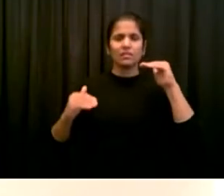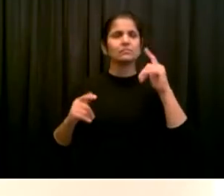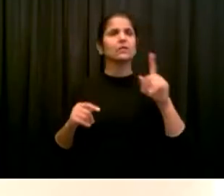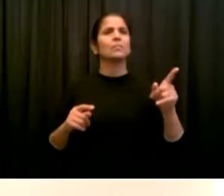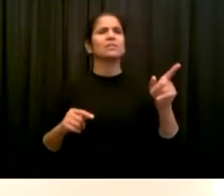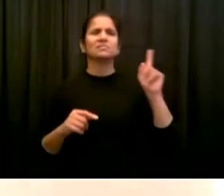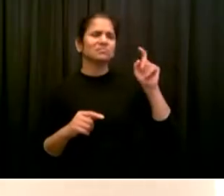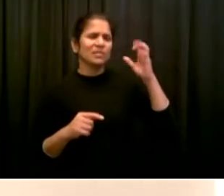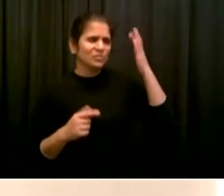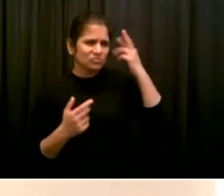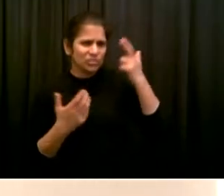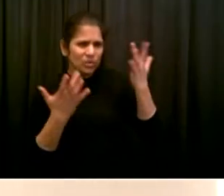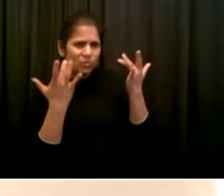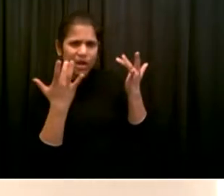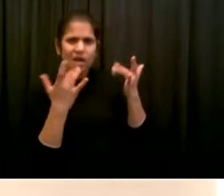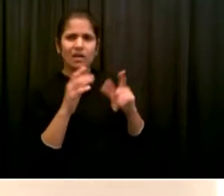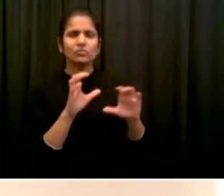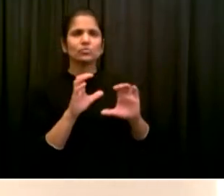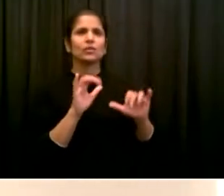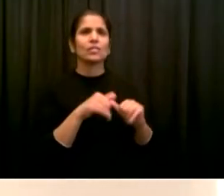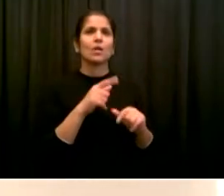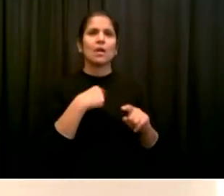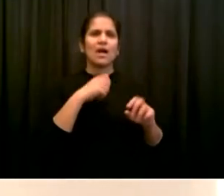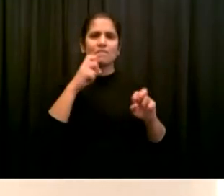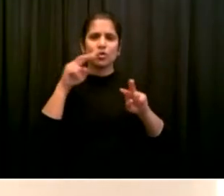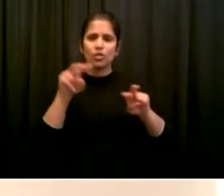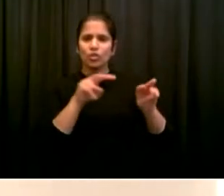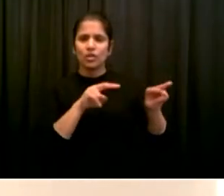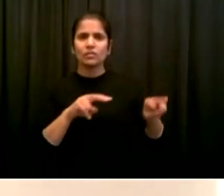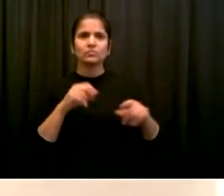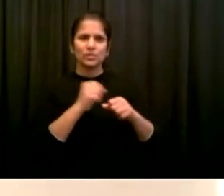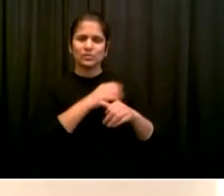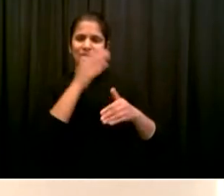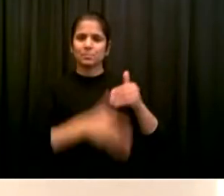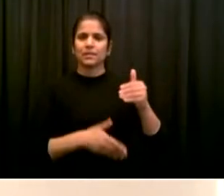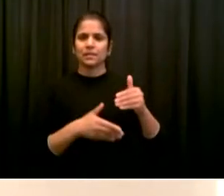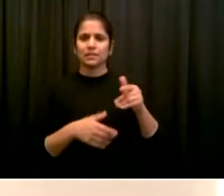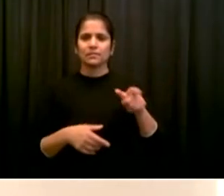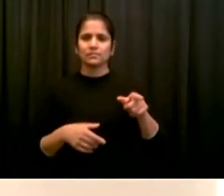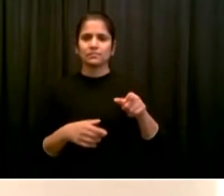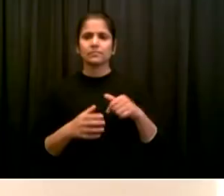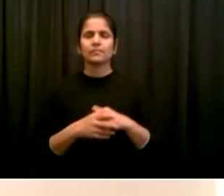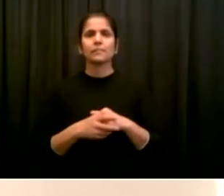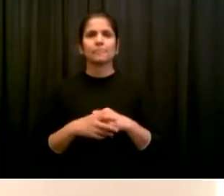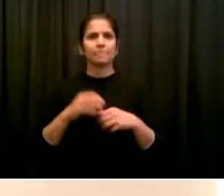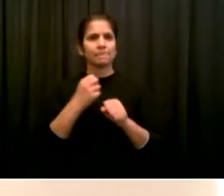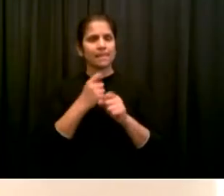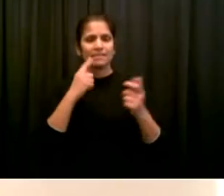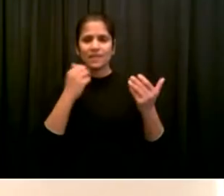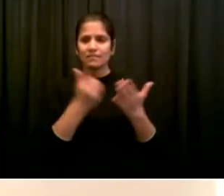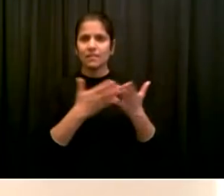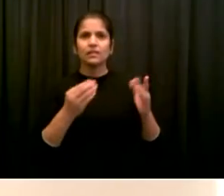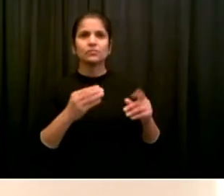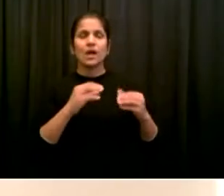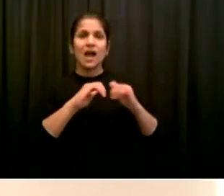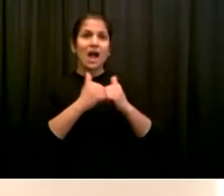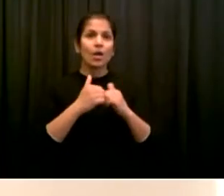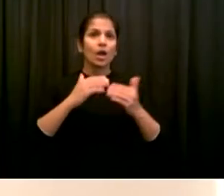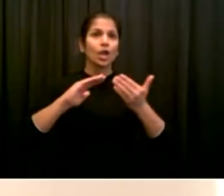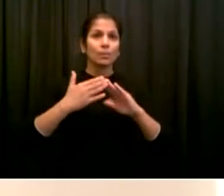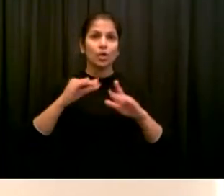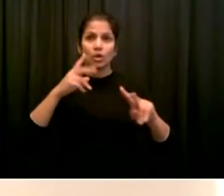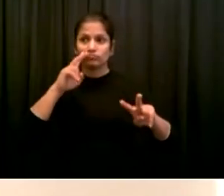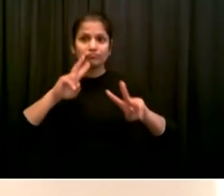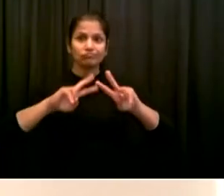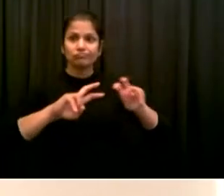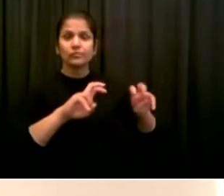then bring an end to the disparities that persist in everything from how communities are policed to what happens